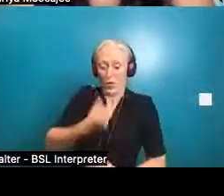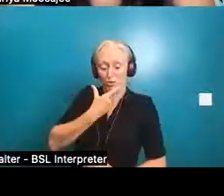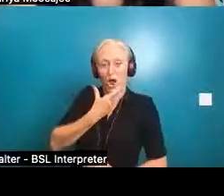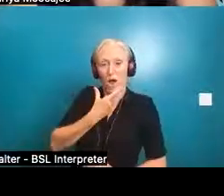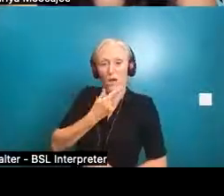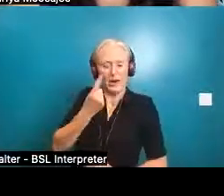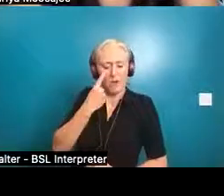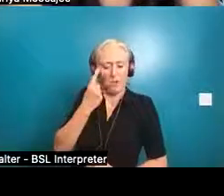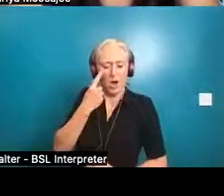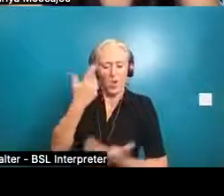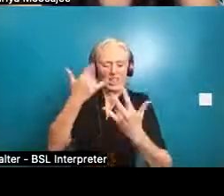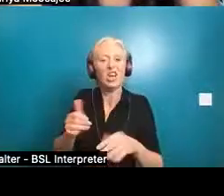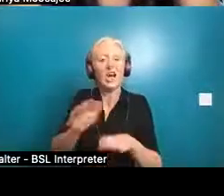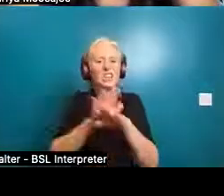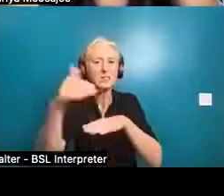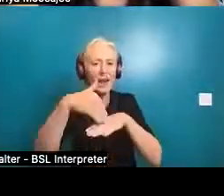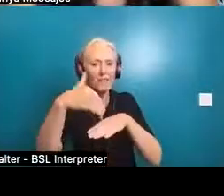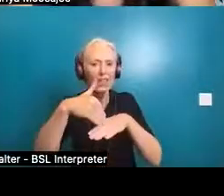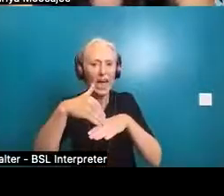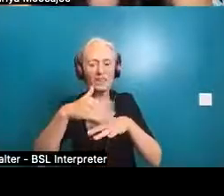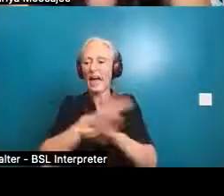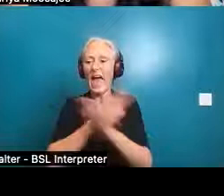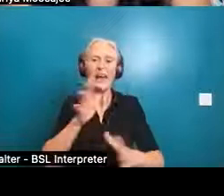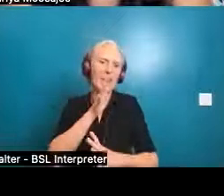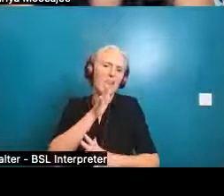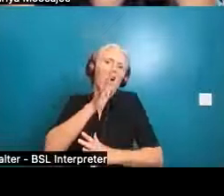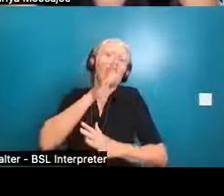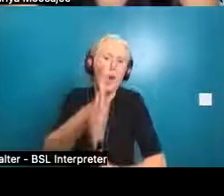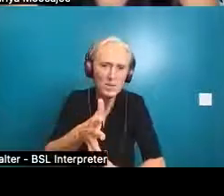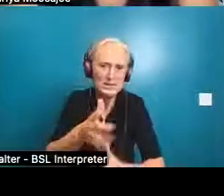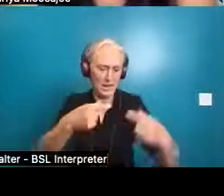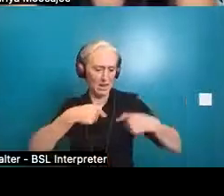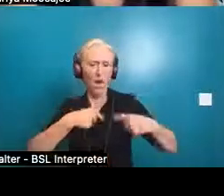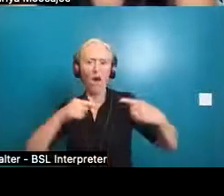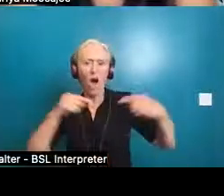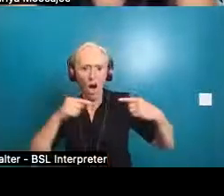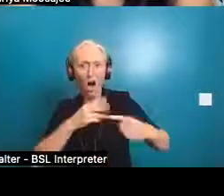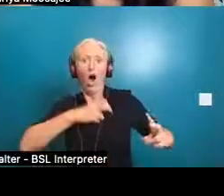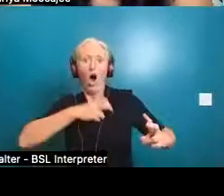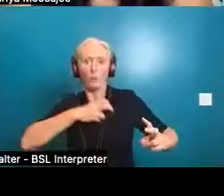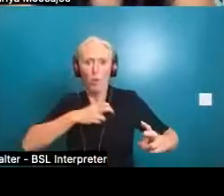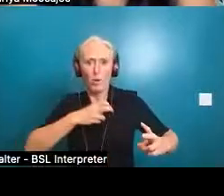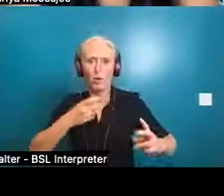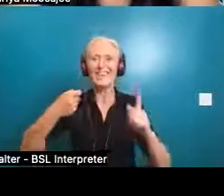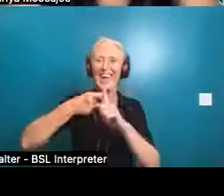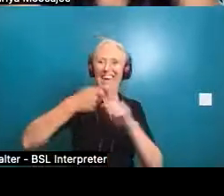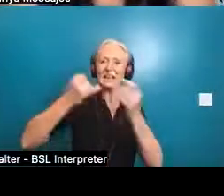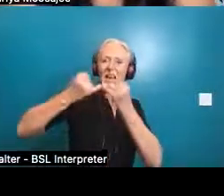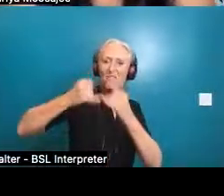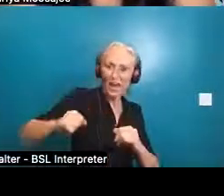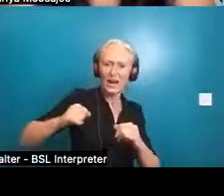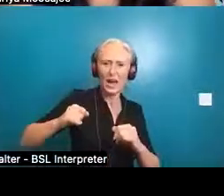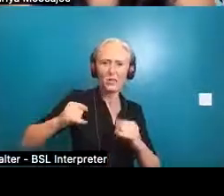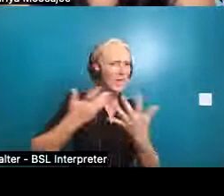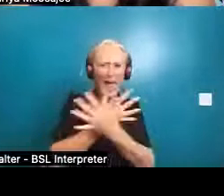start vomiting? Do they have allergic reactions? Do they get heart problems, kidney failure, anything like that? So it's just generally checking if it's